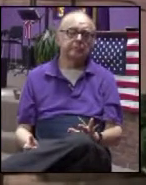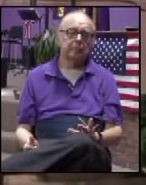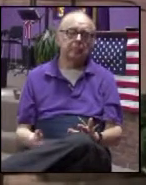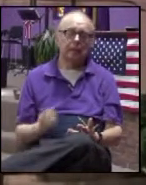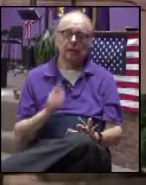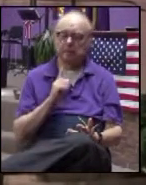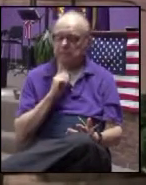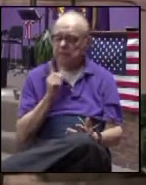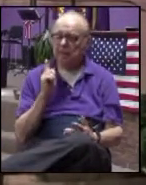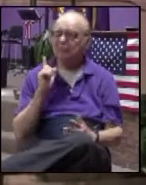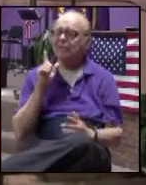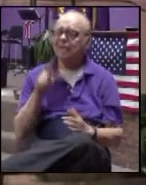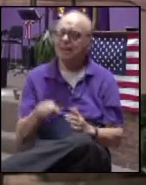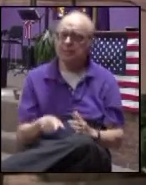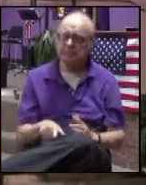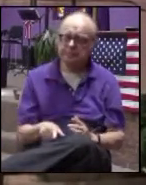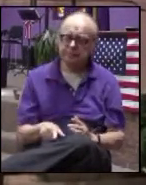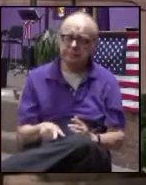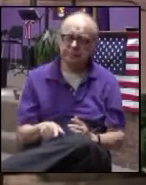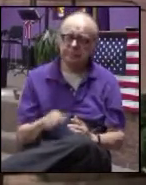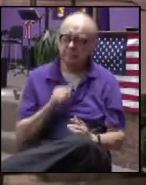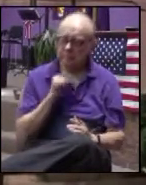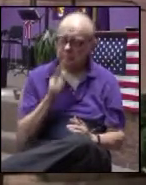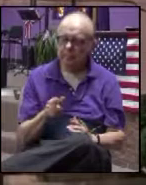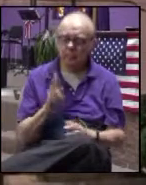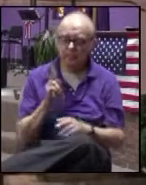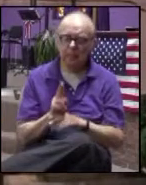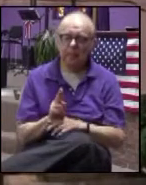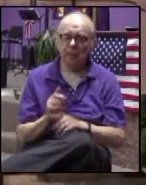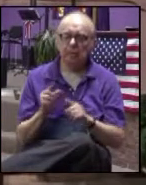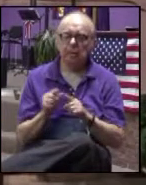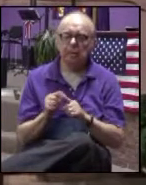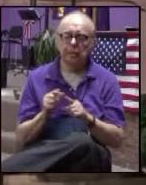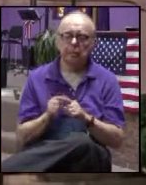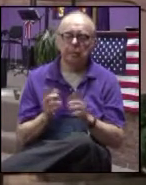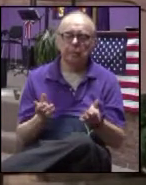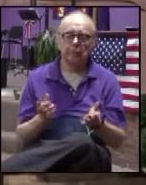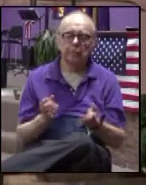wasn't until later on that they began to use the word